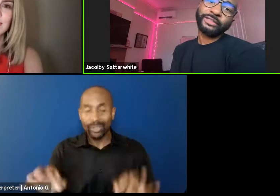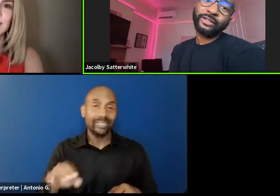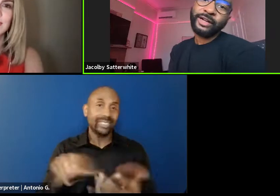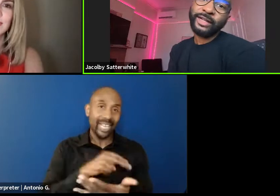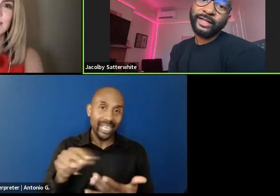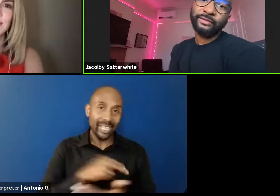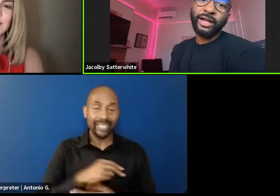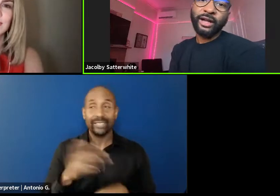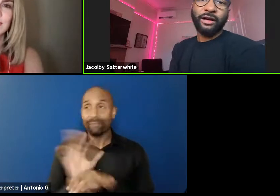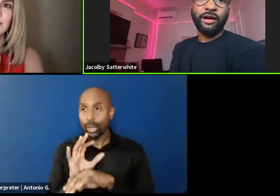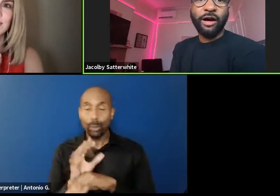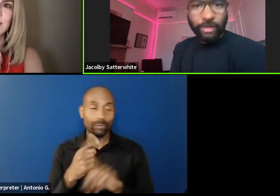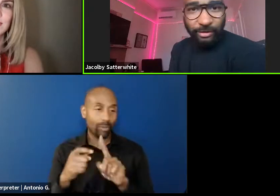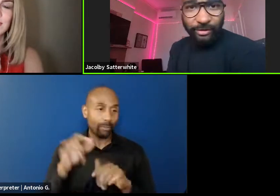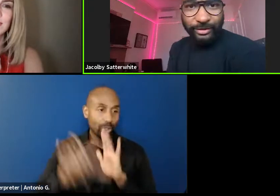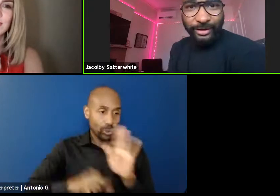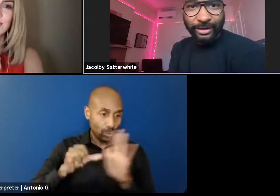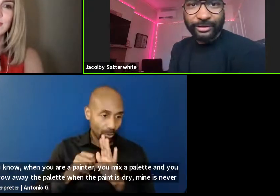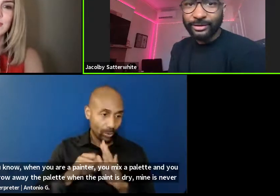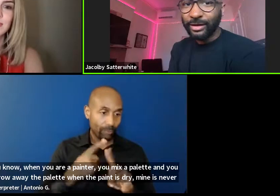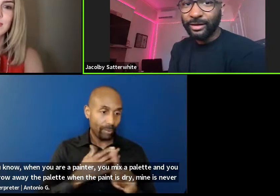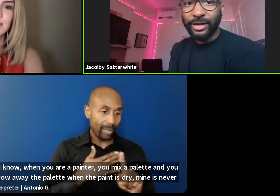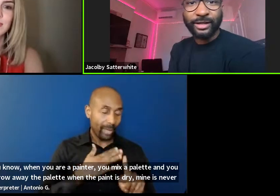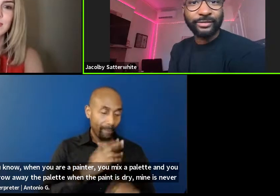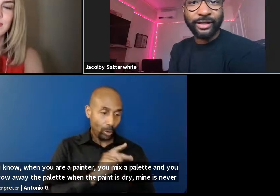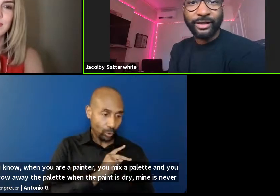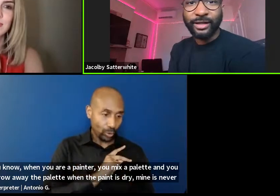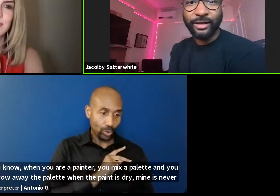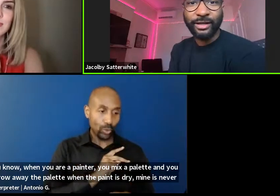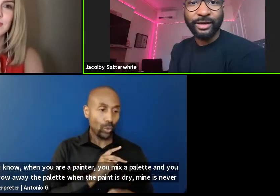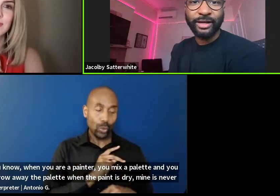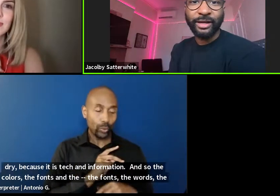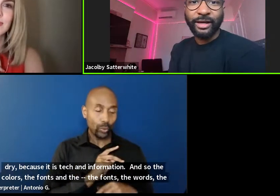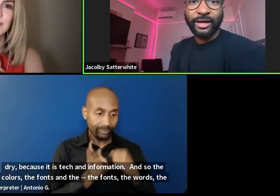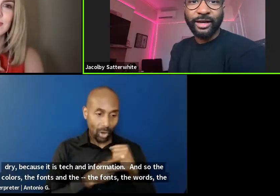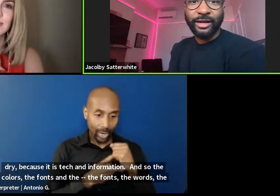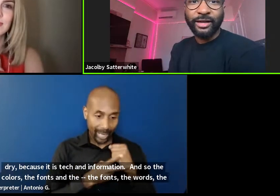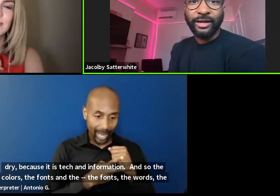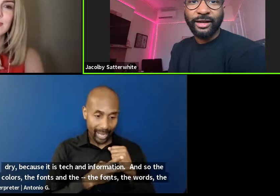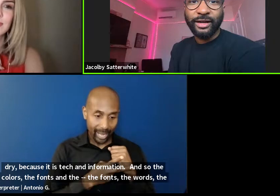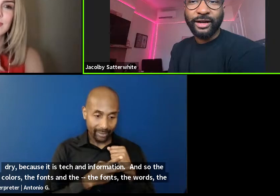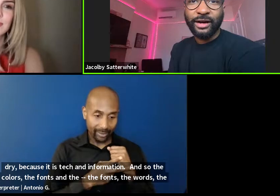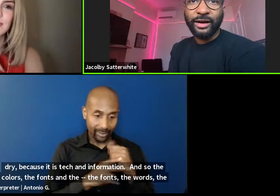my personal archive, all of those things are kind of like,